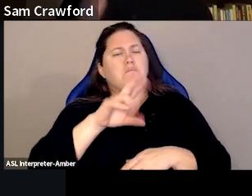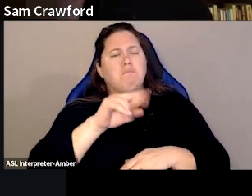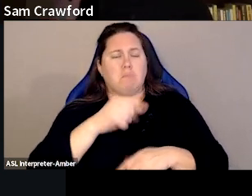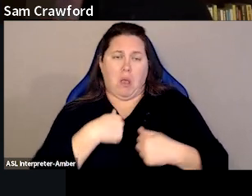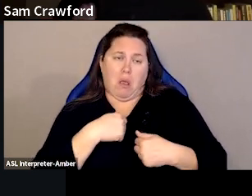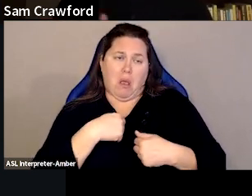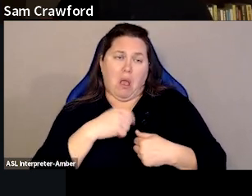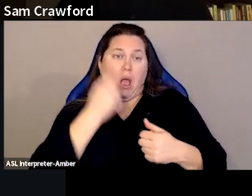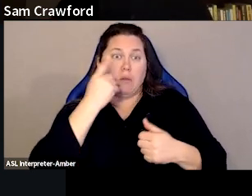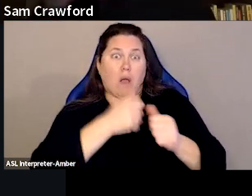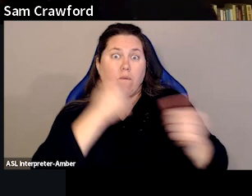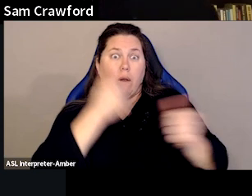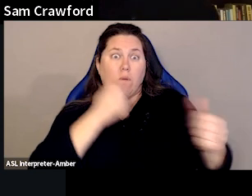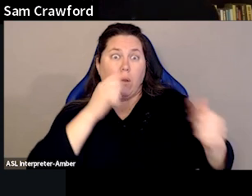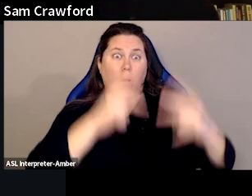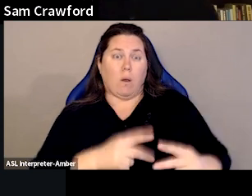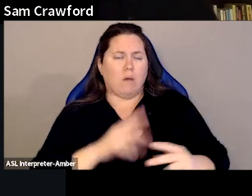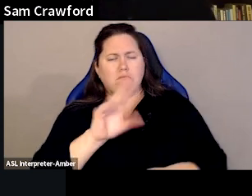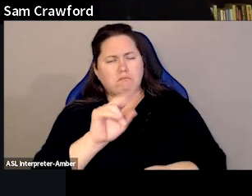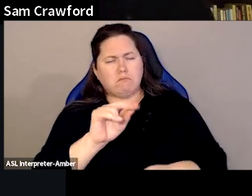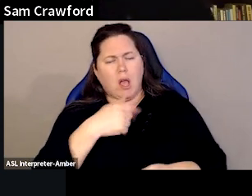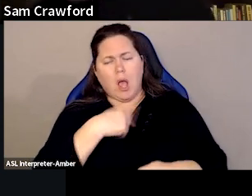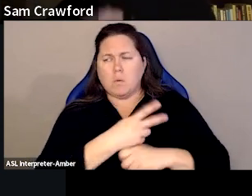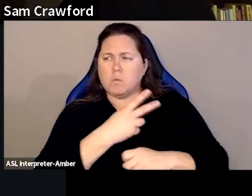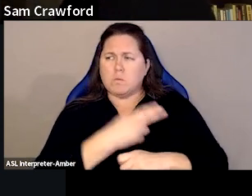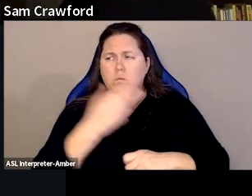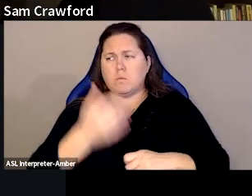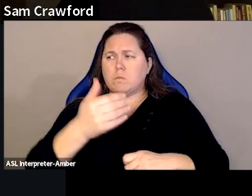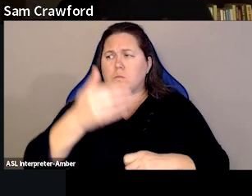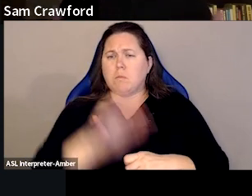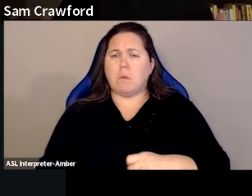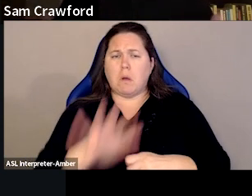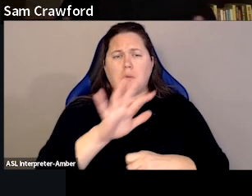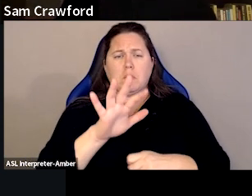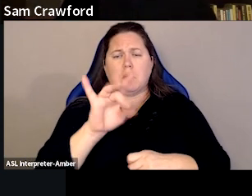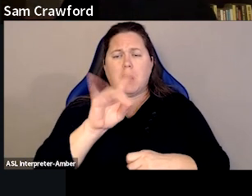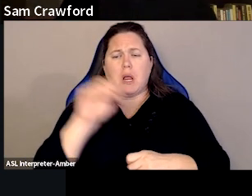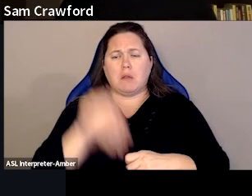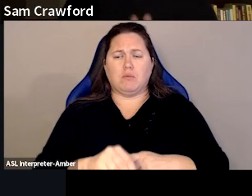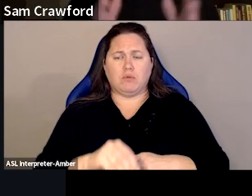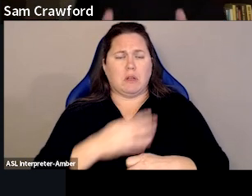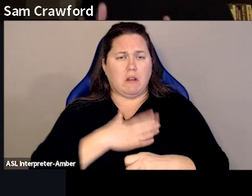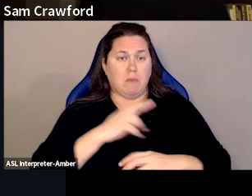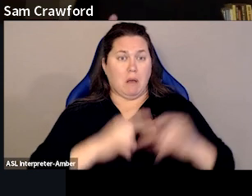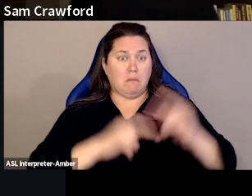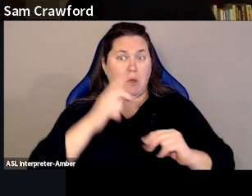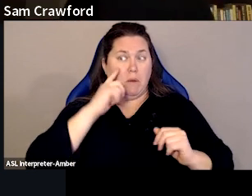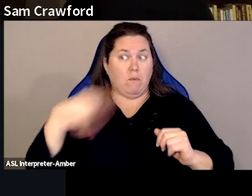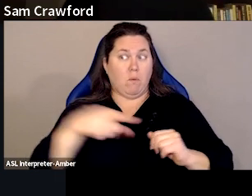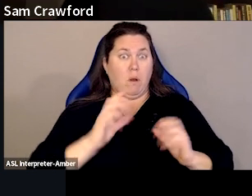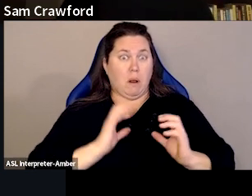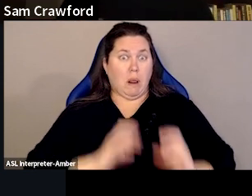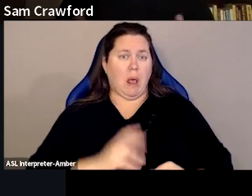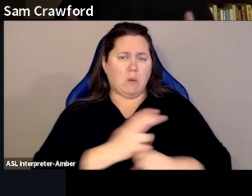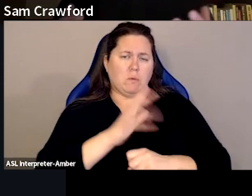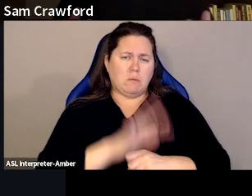fact, I use it in, I would say, 80% of my builds for clients. And that's because I